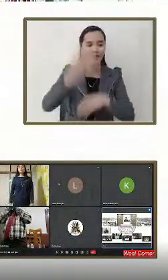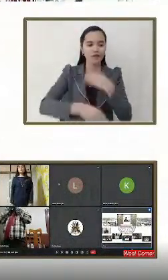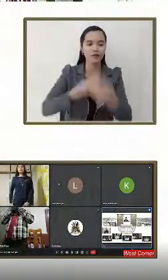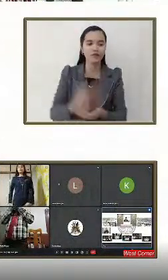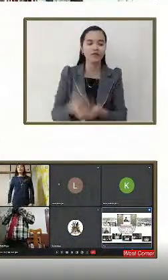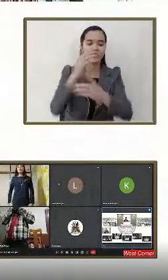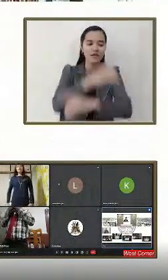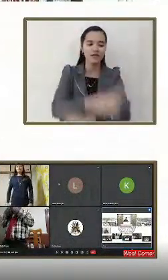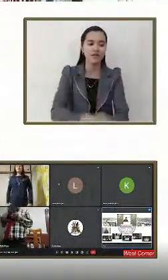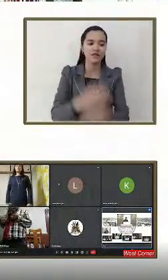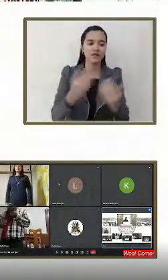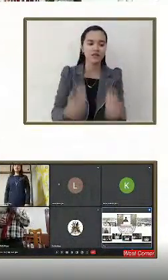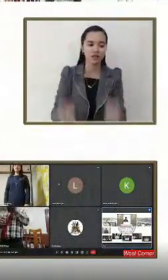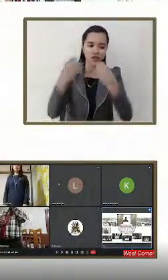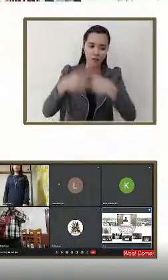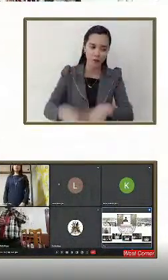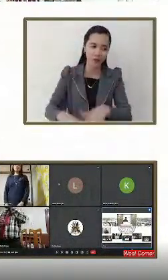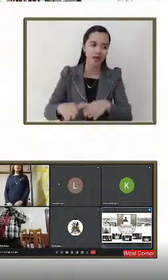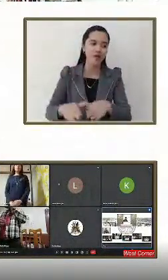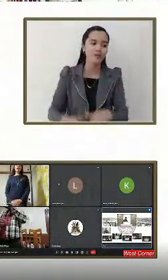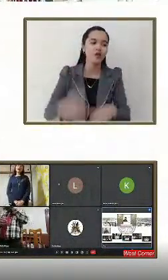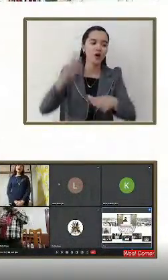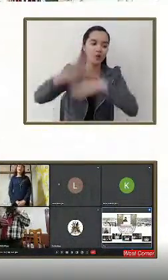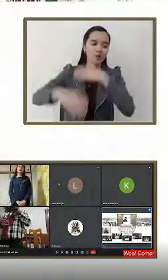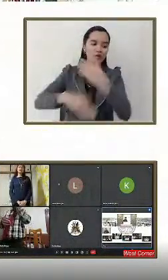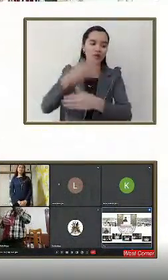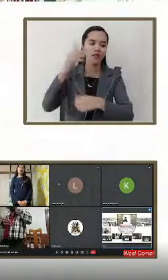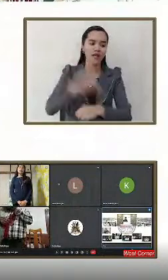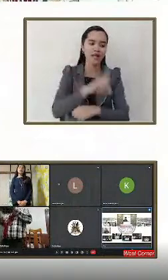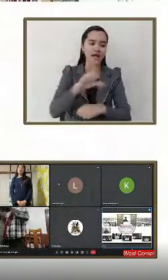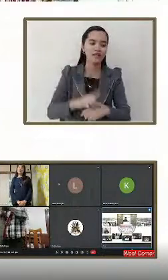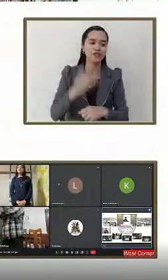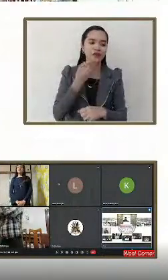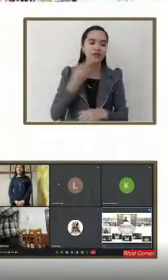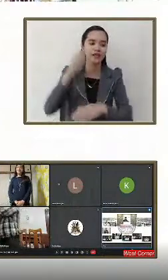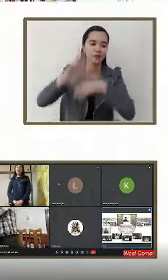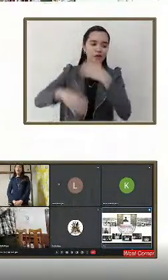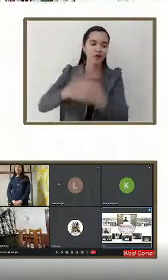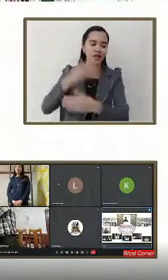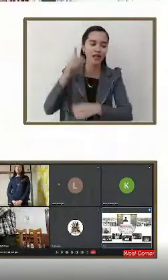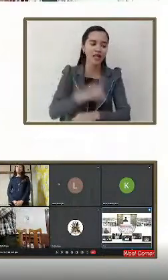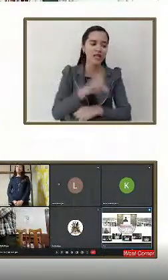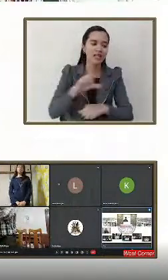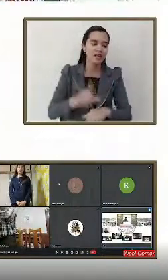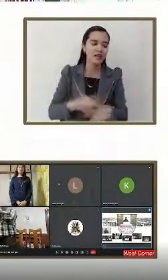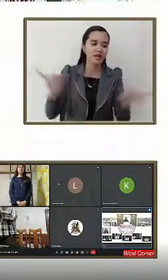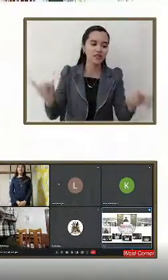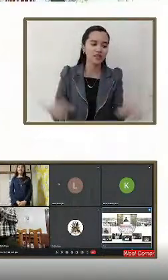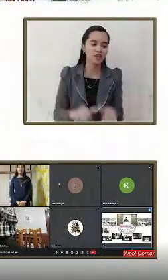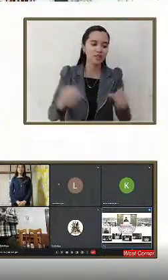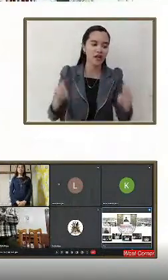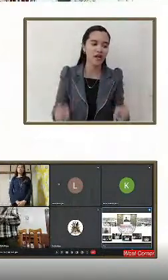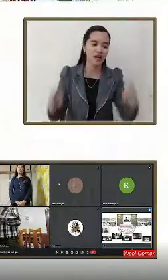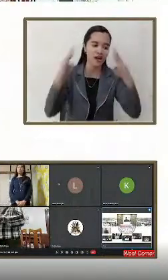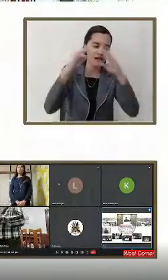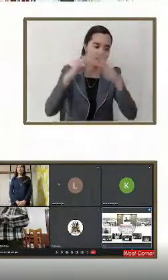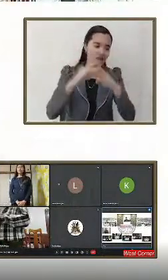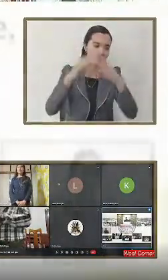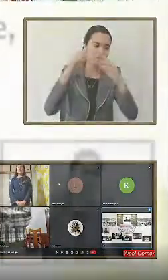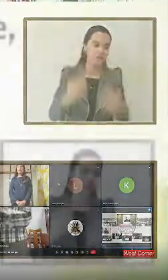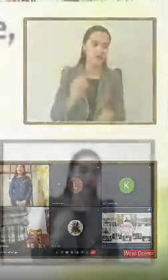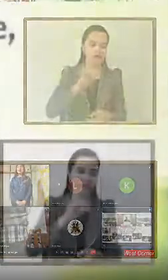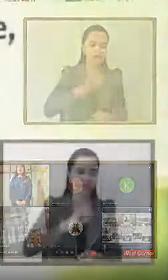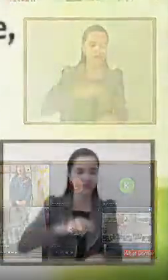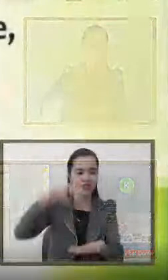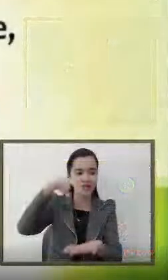for all my night has passed away. Oh, Beulah Land, sweet Beulah Land, as on the